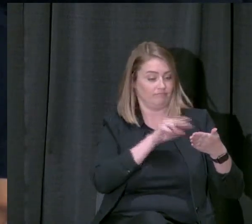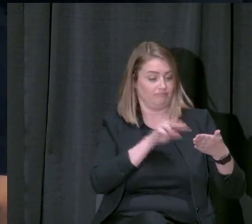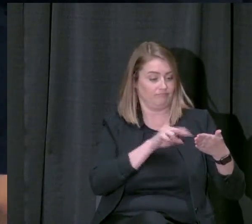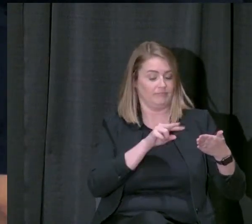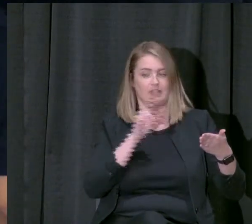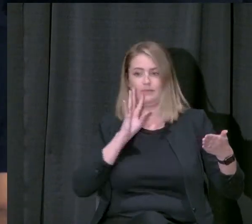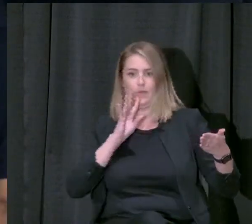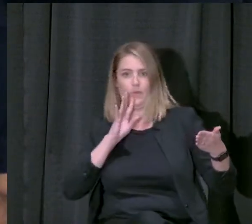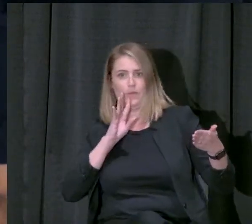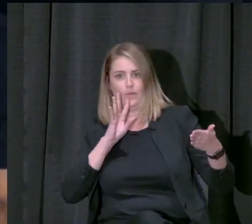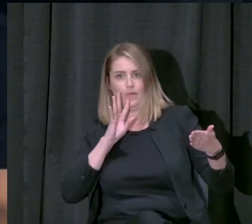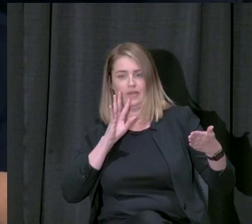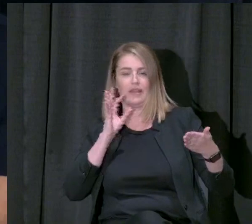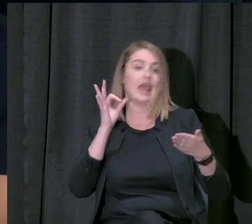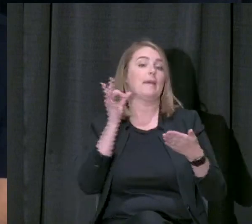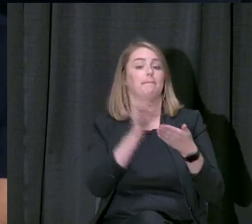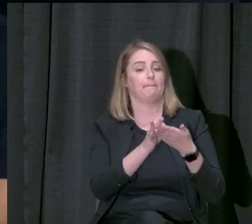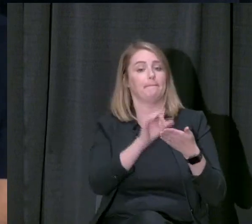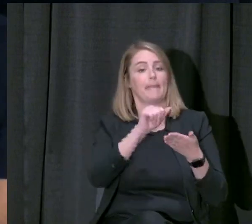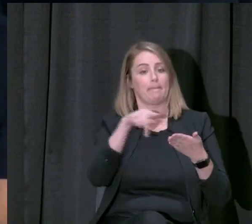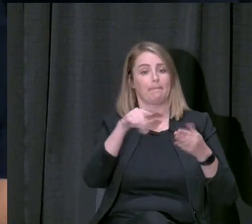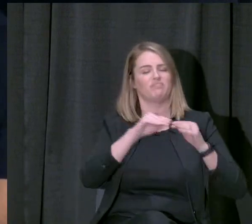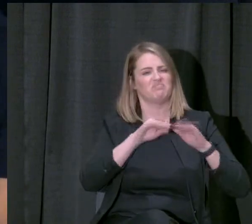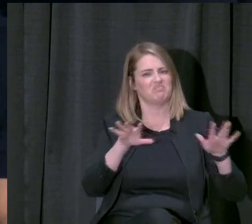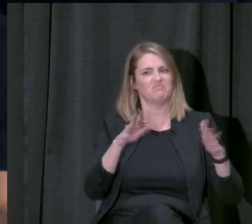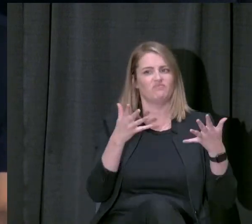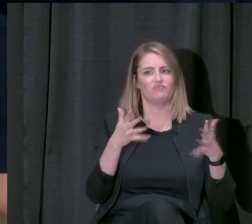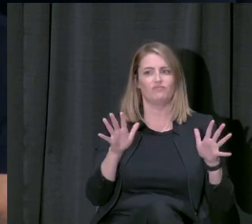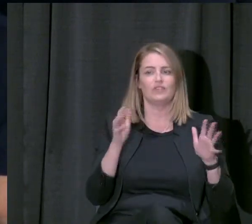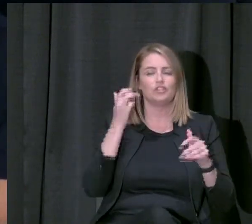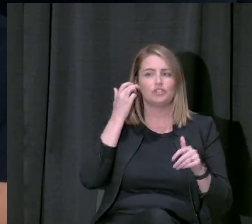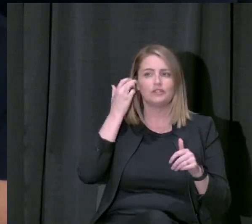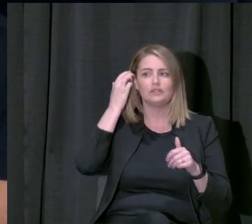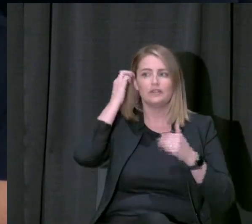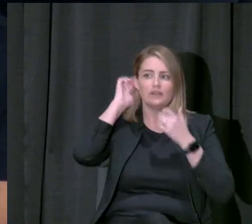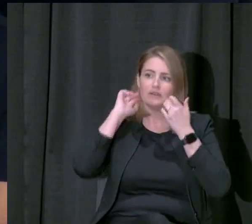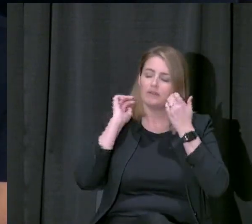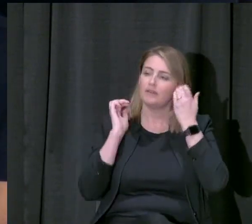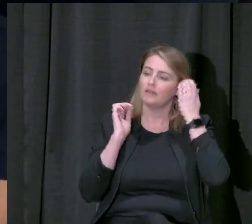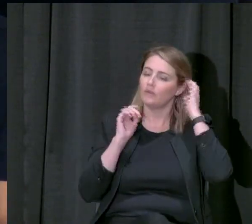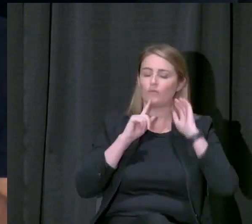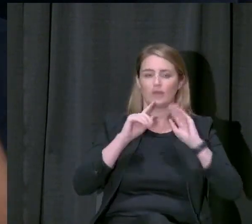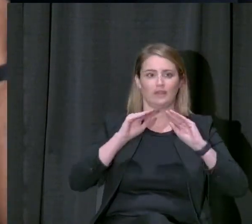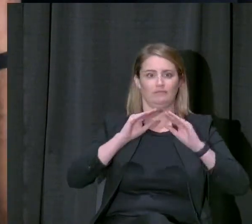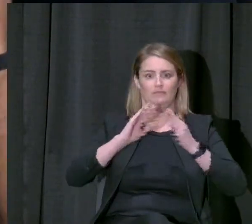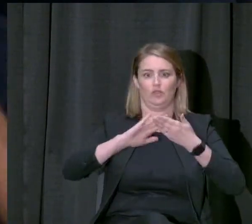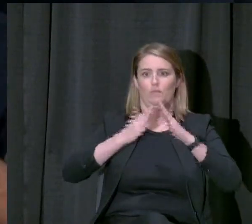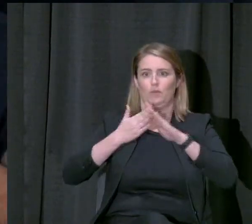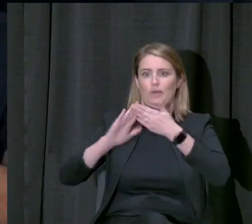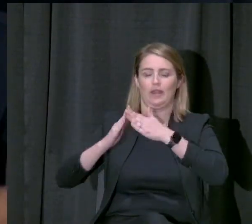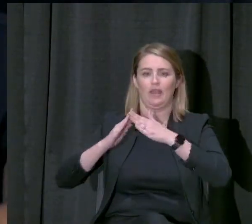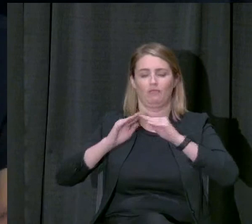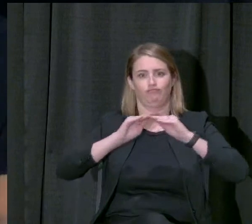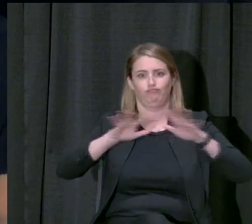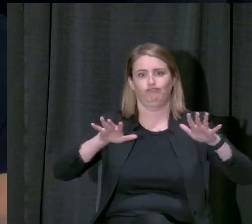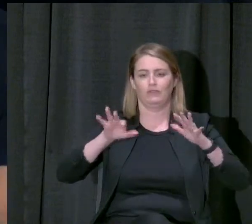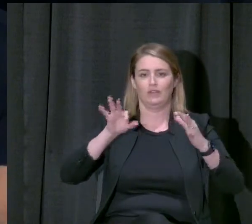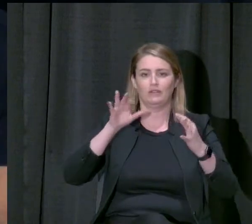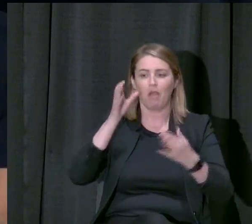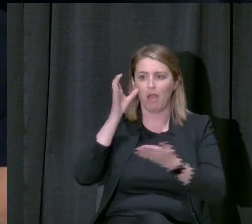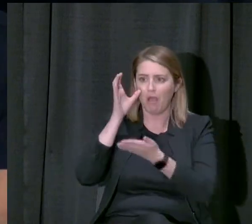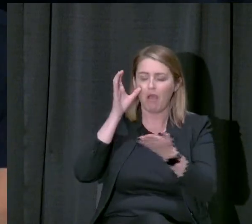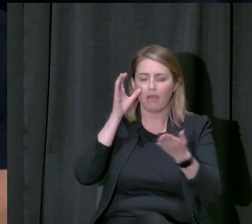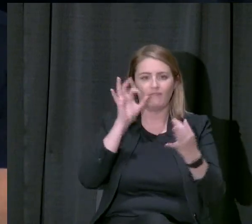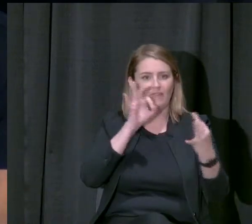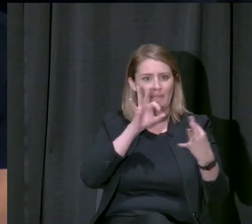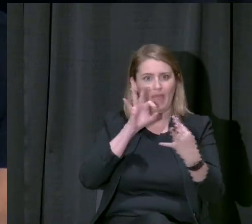As we had the app out, it was very much allowed by the community, and they started giving us so much feedback that we kept on improving the